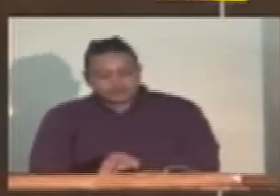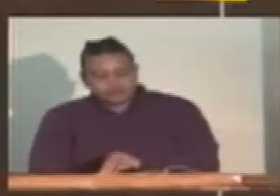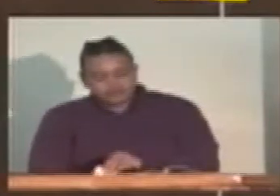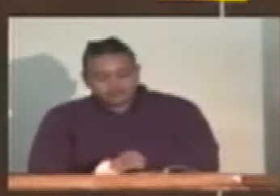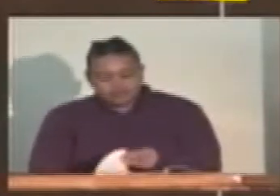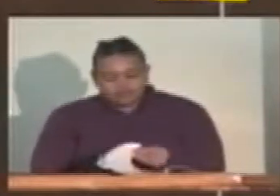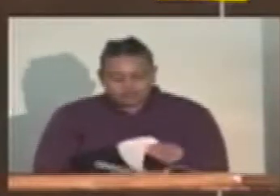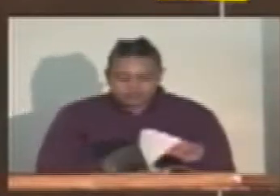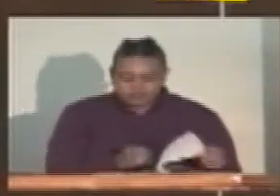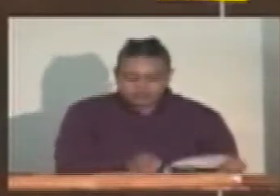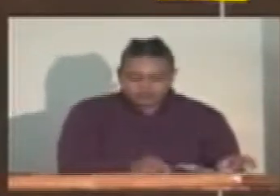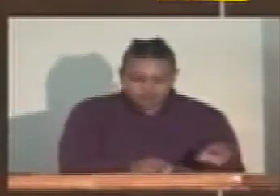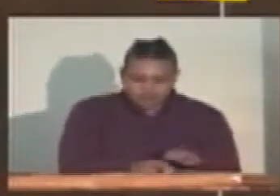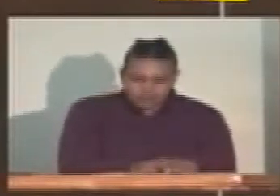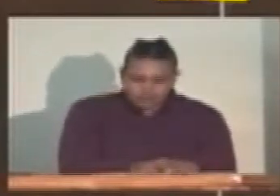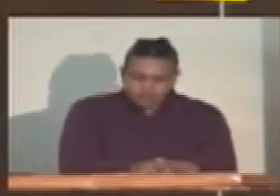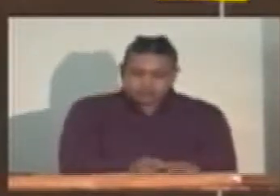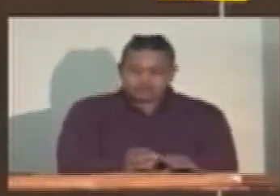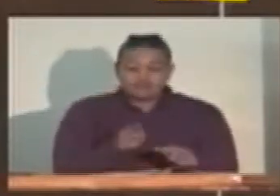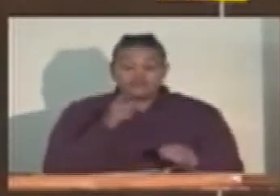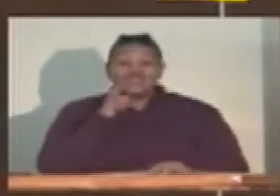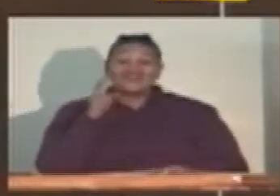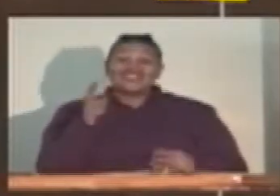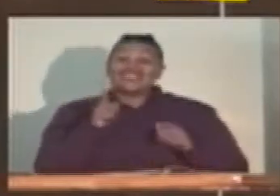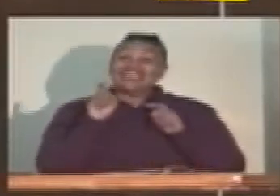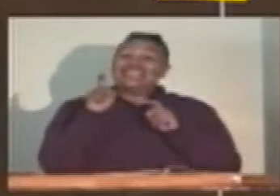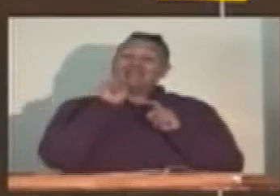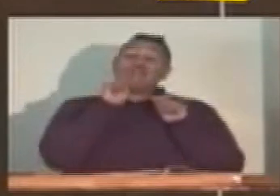need for a comprehensive routine maintenance program